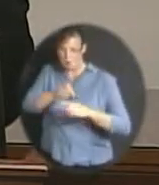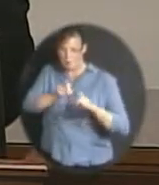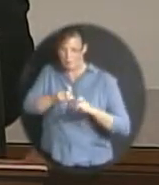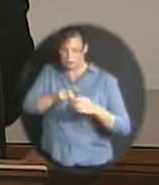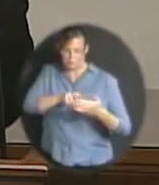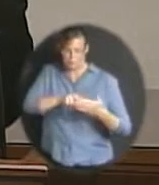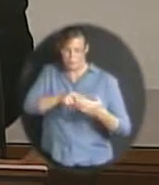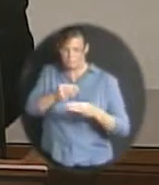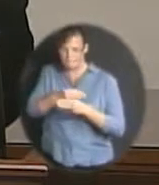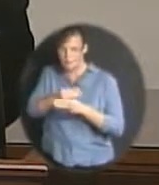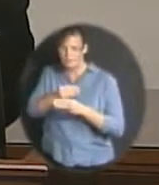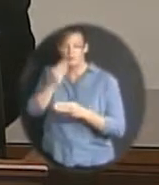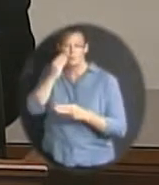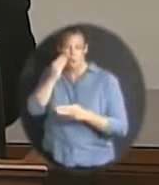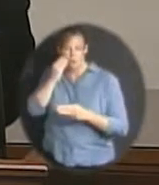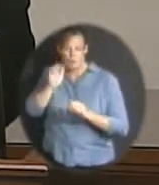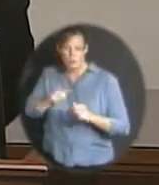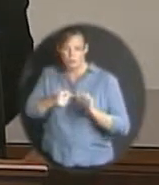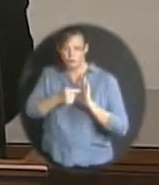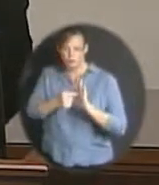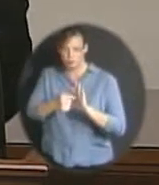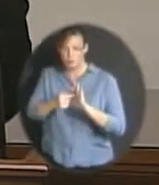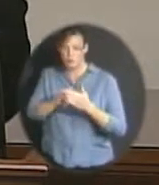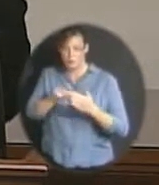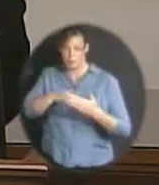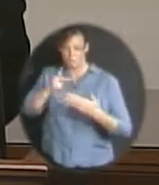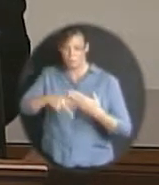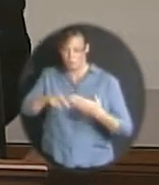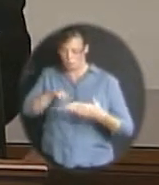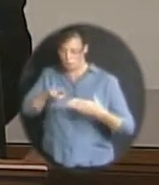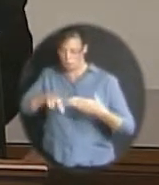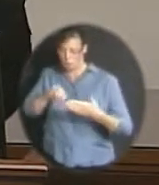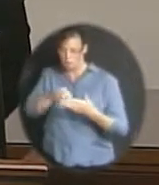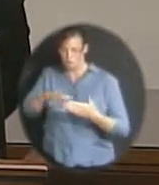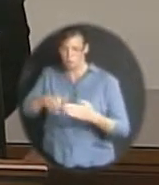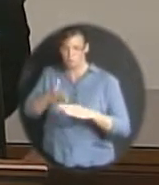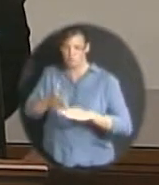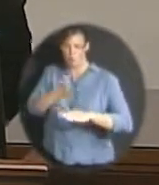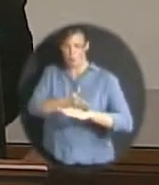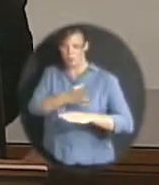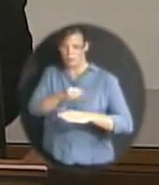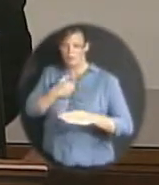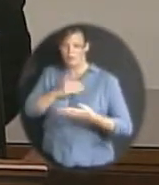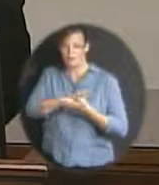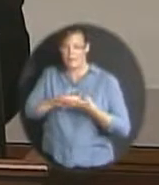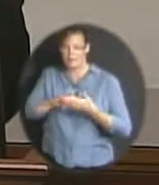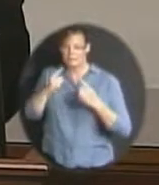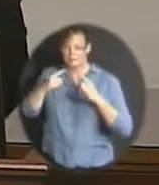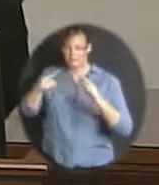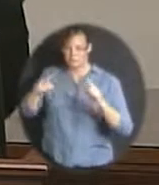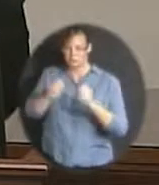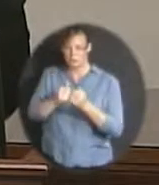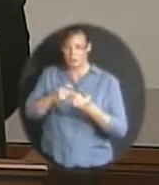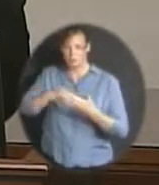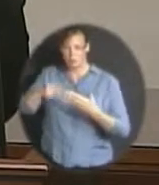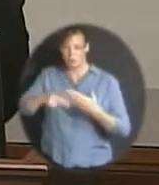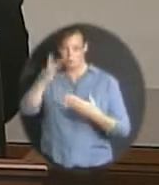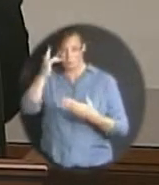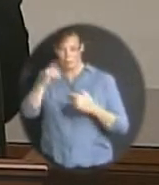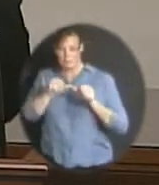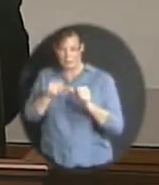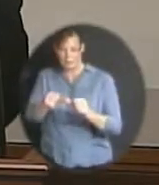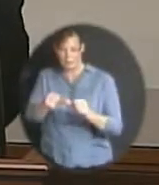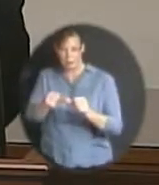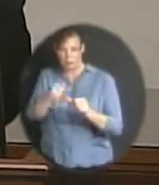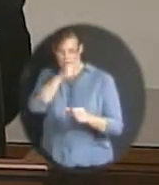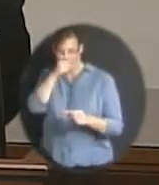mathematics, so we do know and can demonstrate that these programs do result in student growth, and we've had nice success with these programs, and that's why we've continued them, is